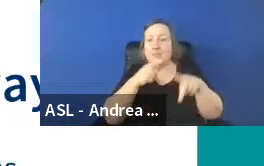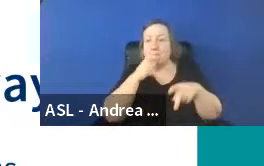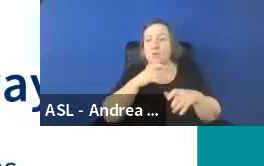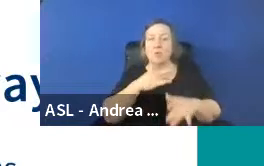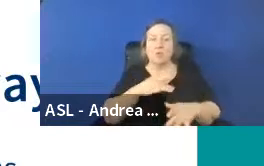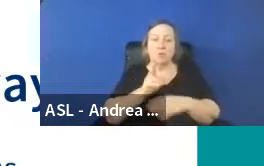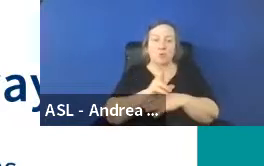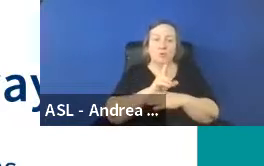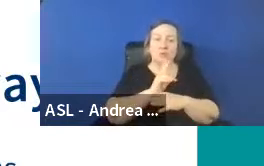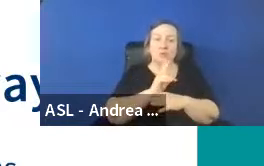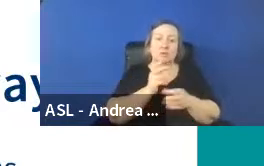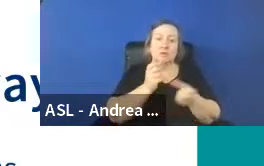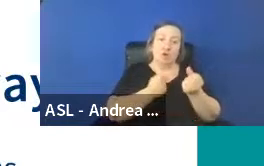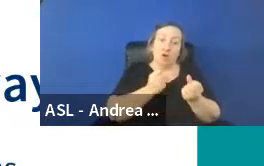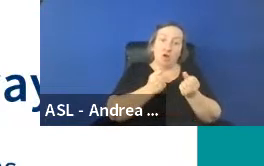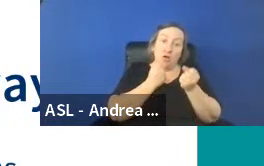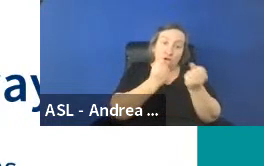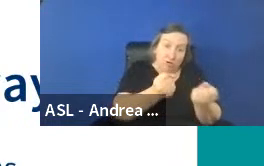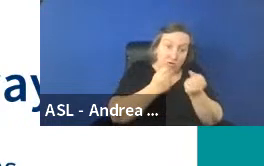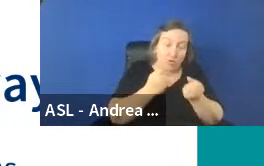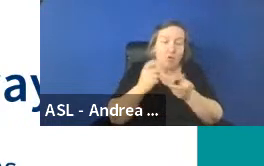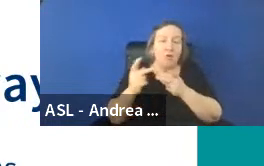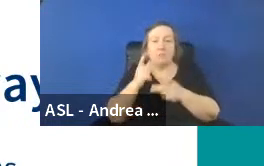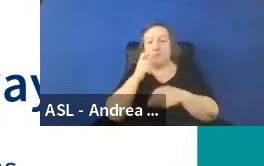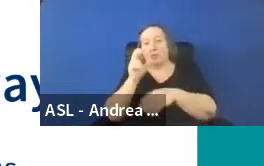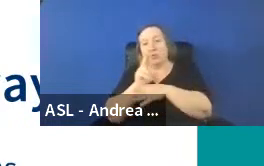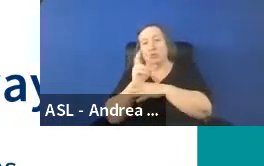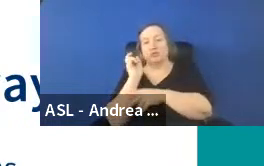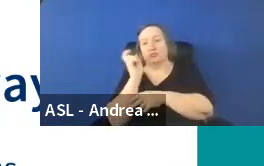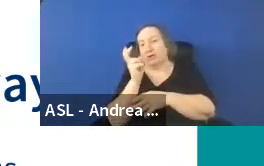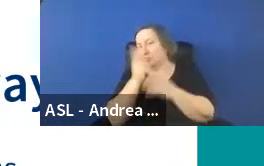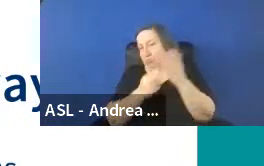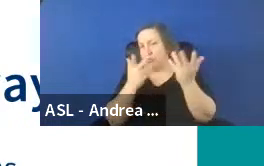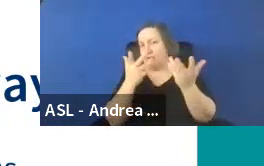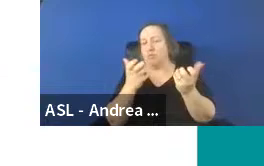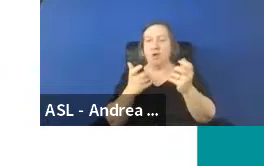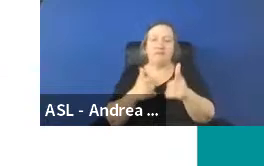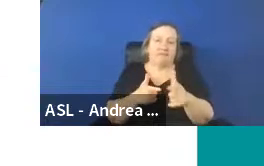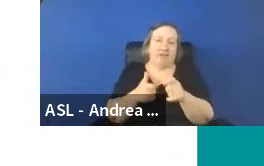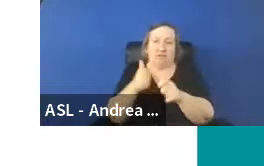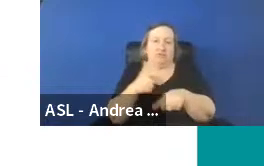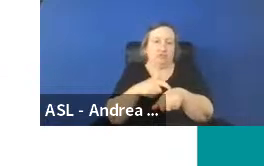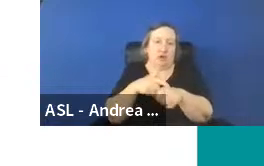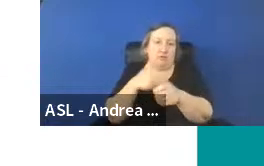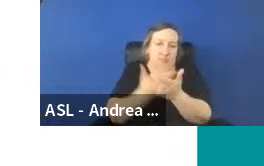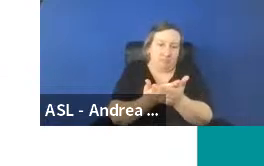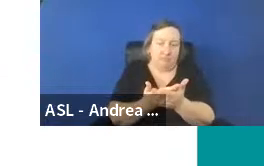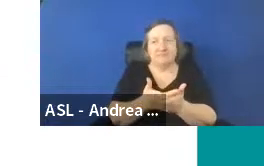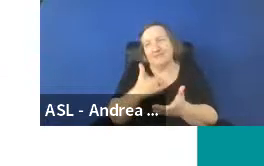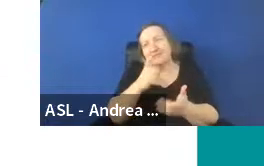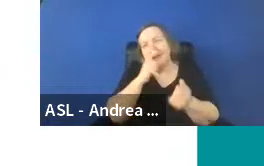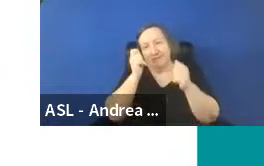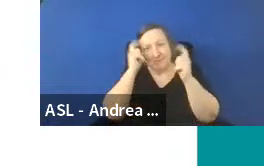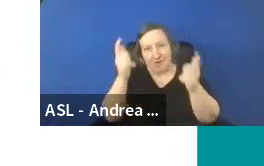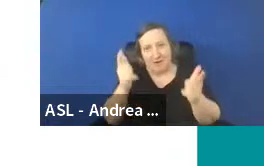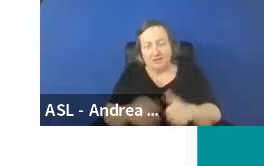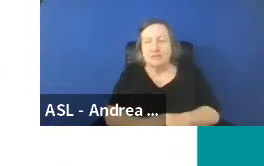as well as those who primarily used public transit. Probably not surprising to you all.